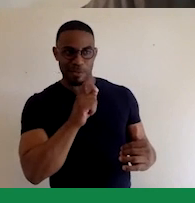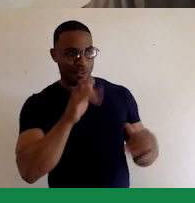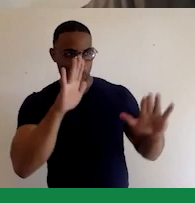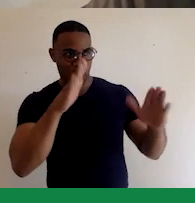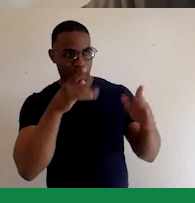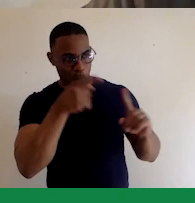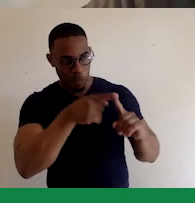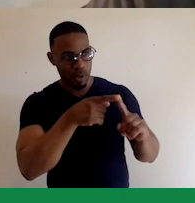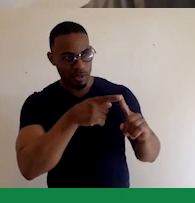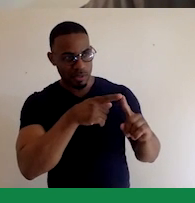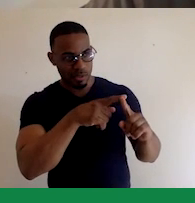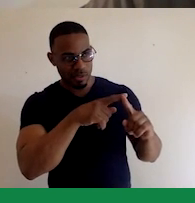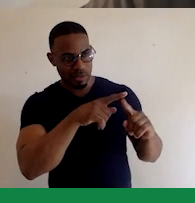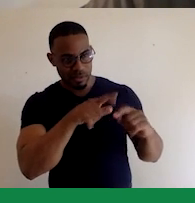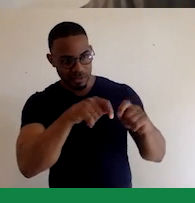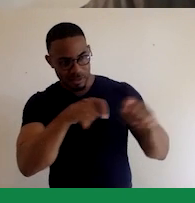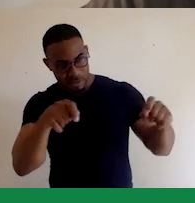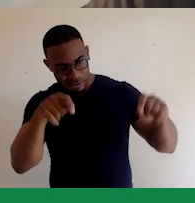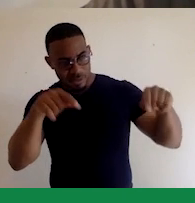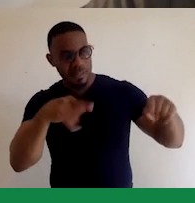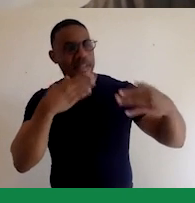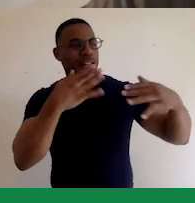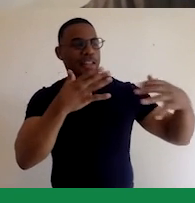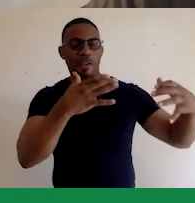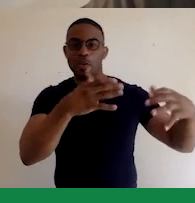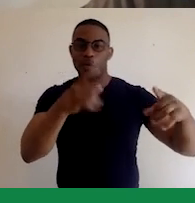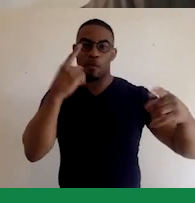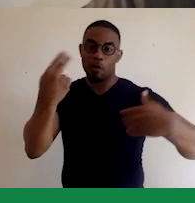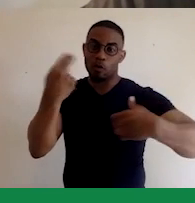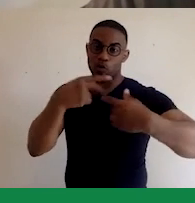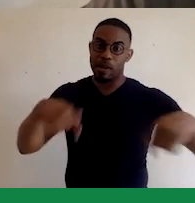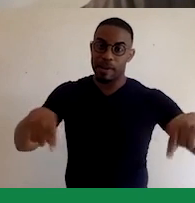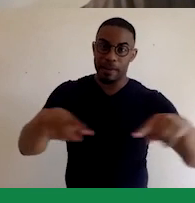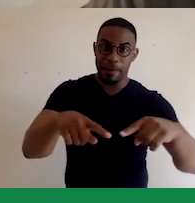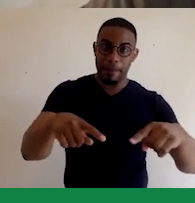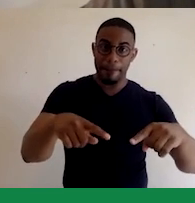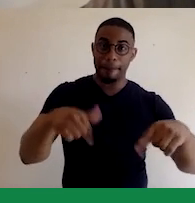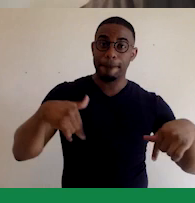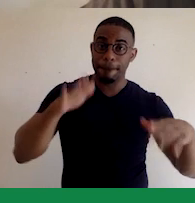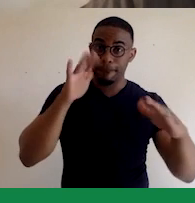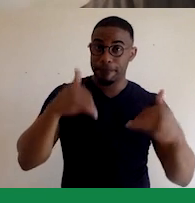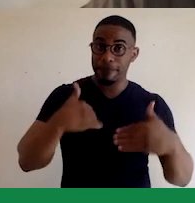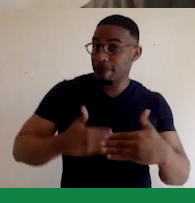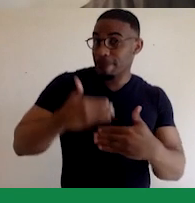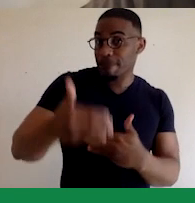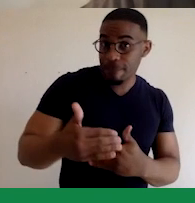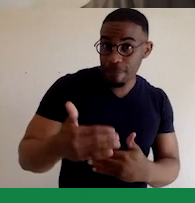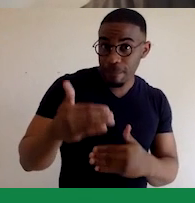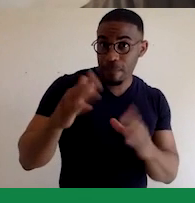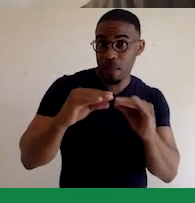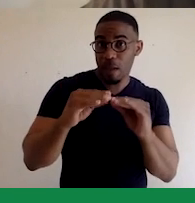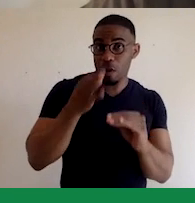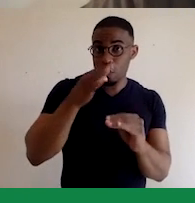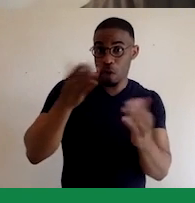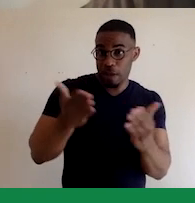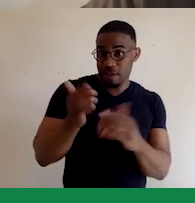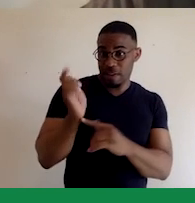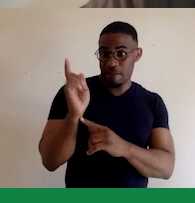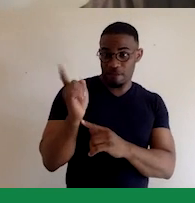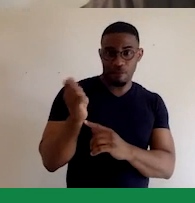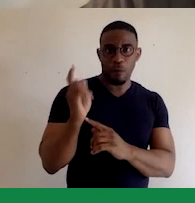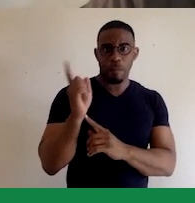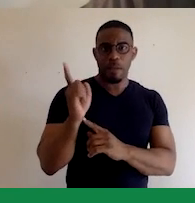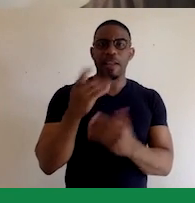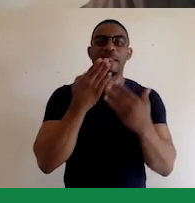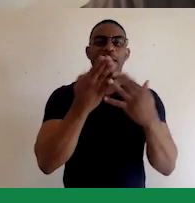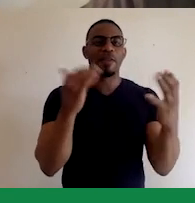great point to pivot and to end on. Thank you guys for joining us. We will have our next session starting here in a bit. And